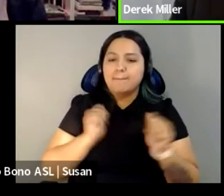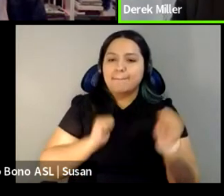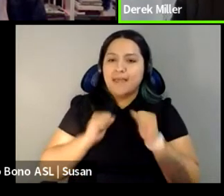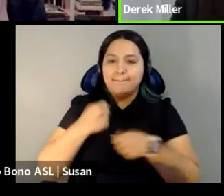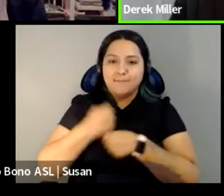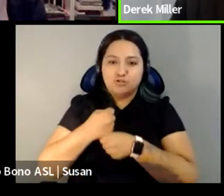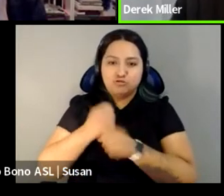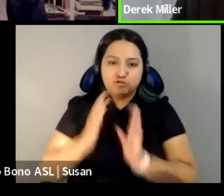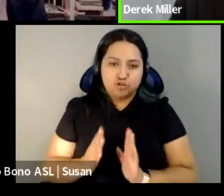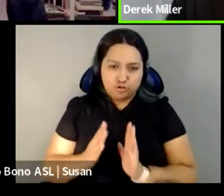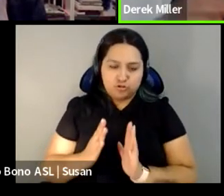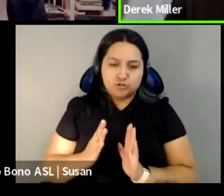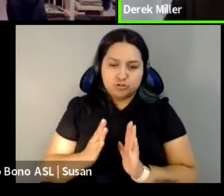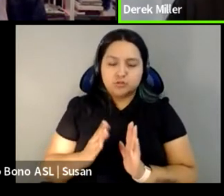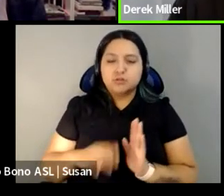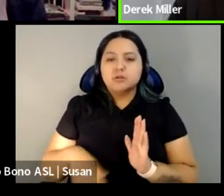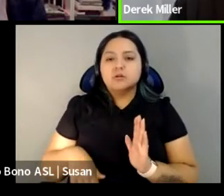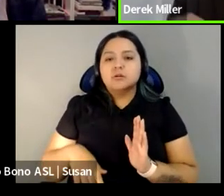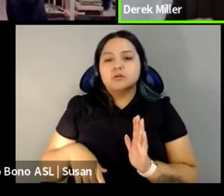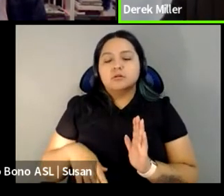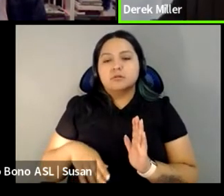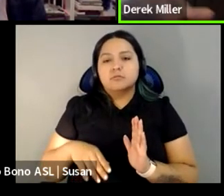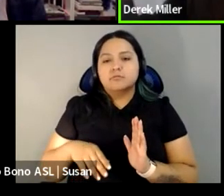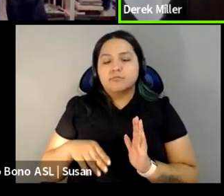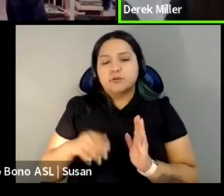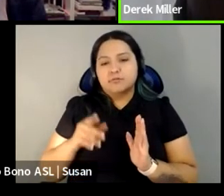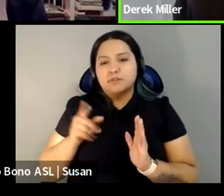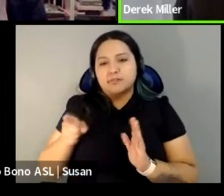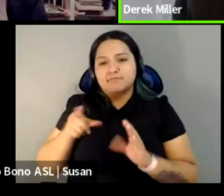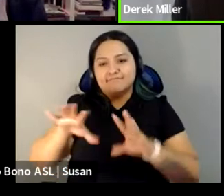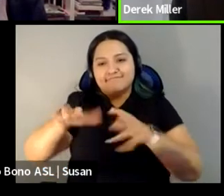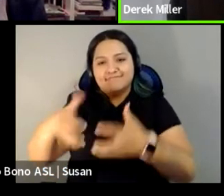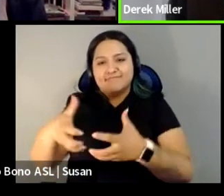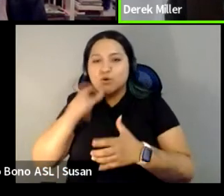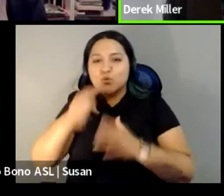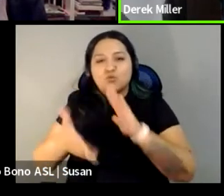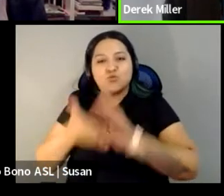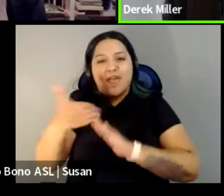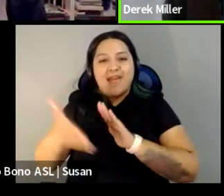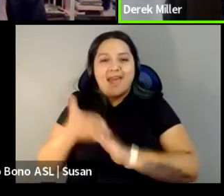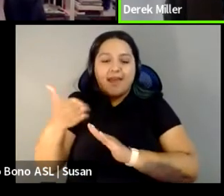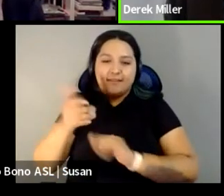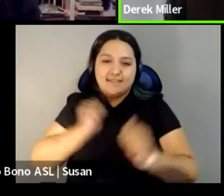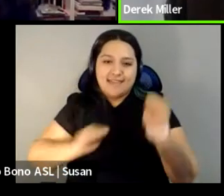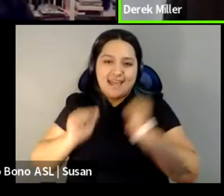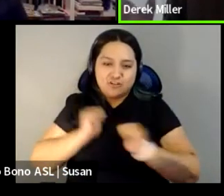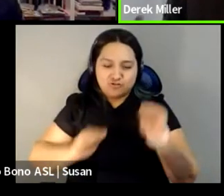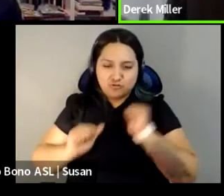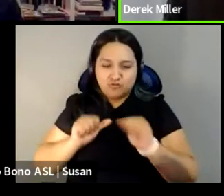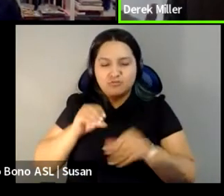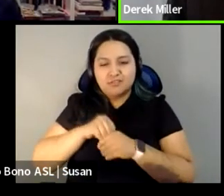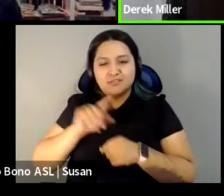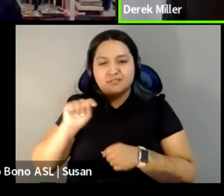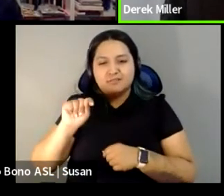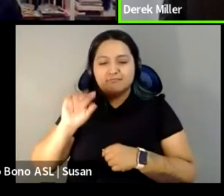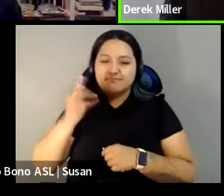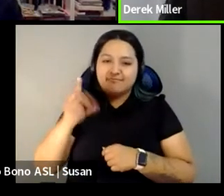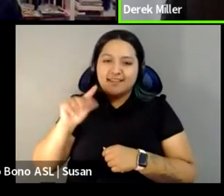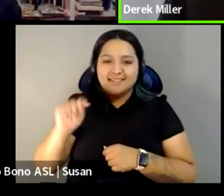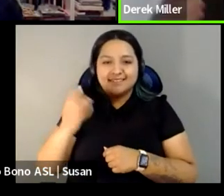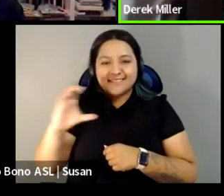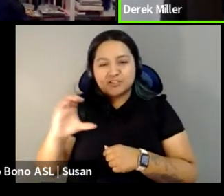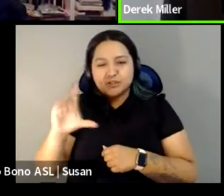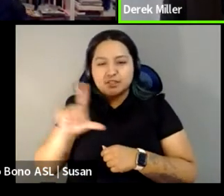syndicate, the monopolistic cartel that ran theatrical production in the United States in the latter part of the 19th century, early part of the 20th